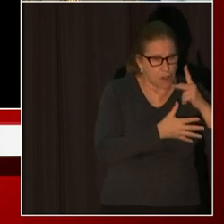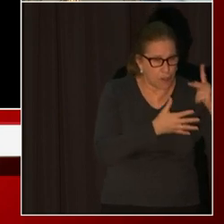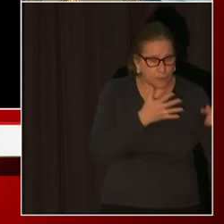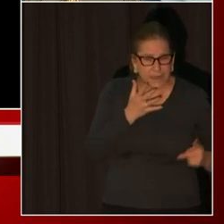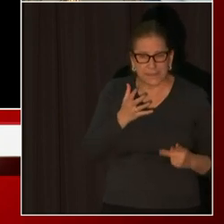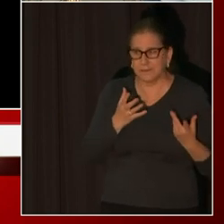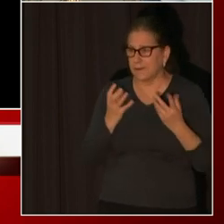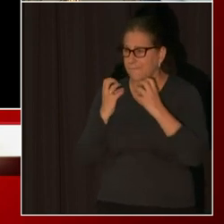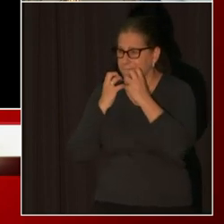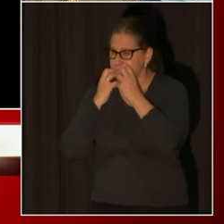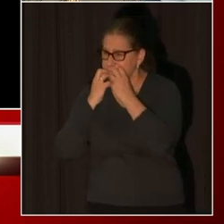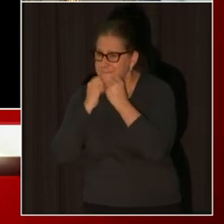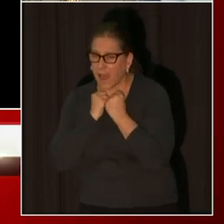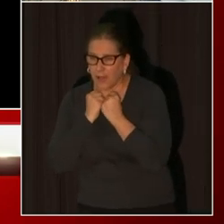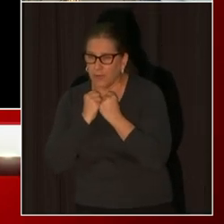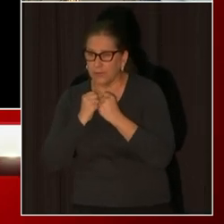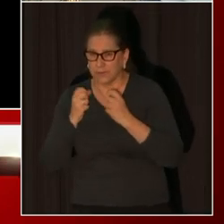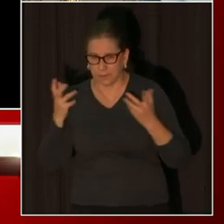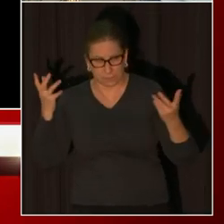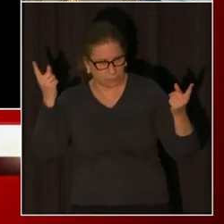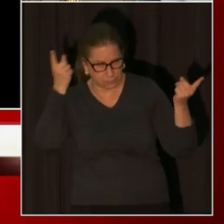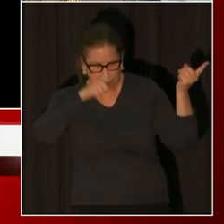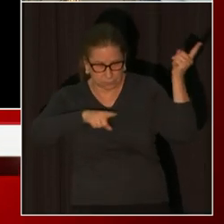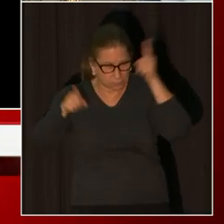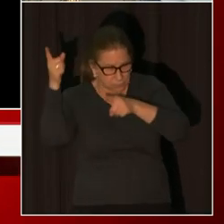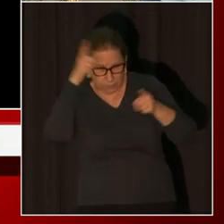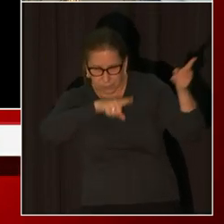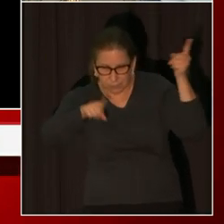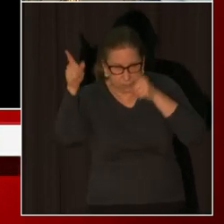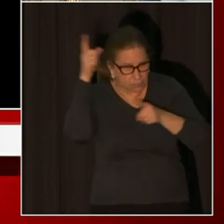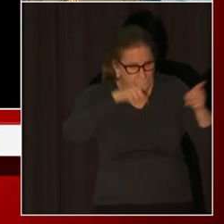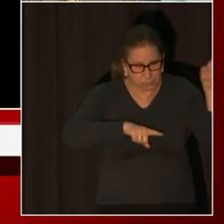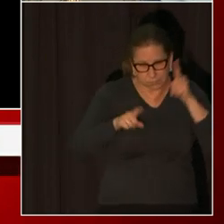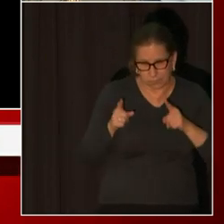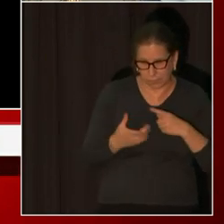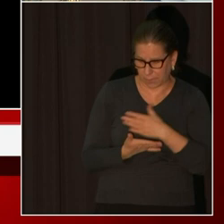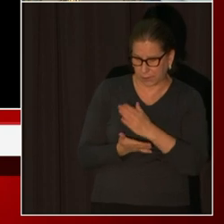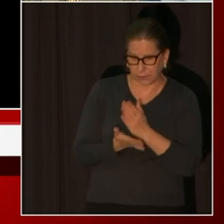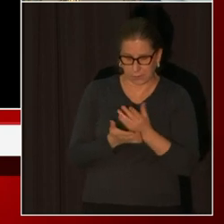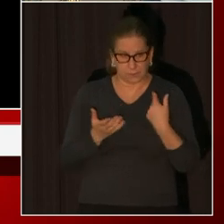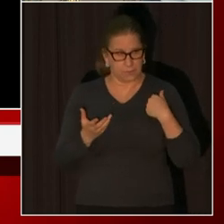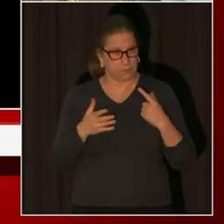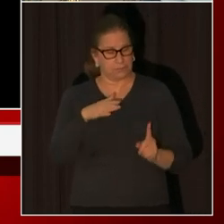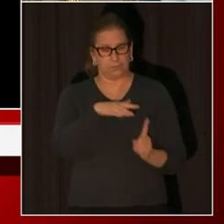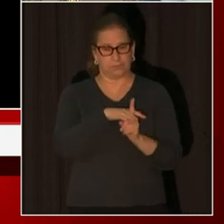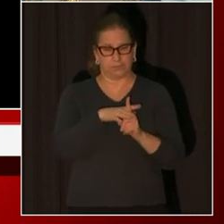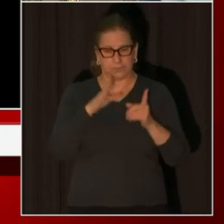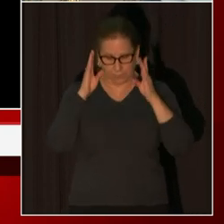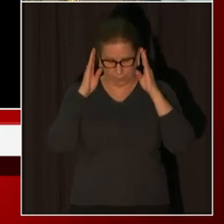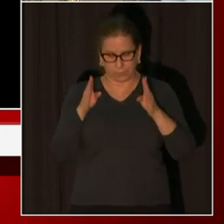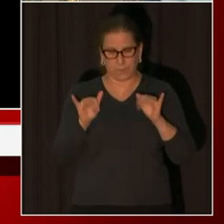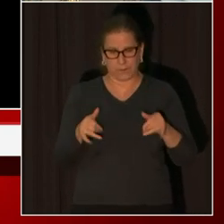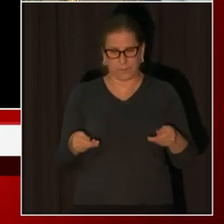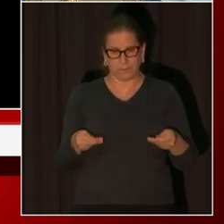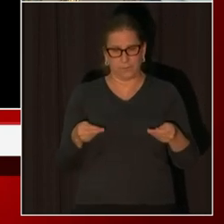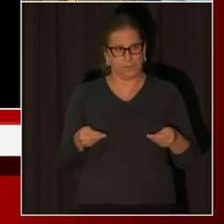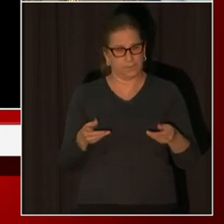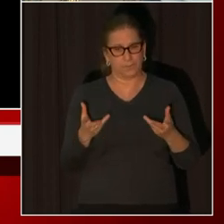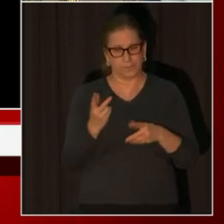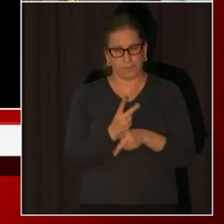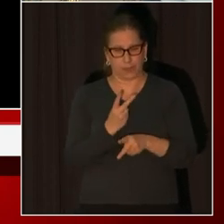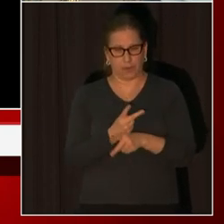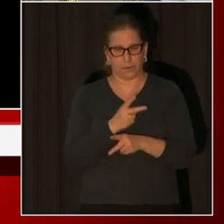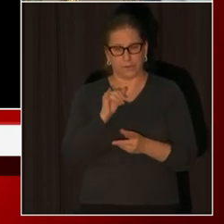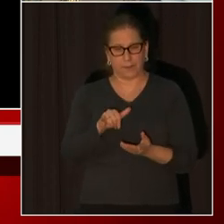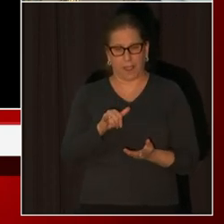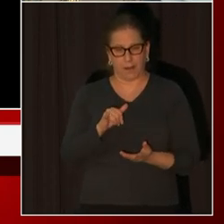together and all the decisions that we've made is that we would maintain our core government functions and focus on